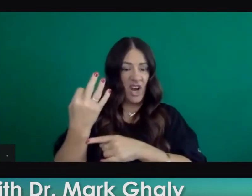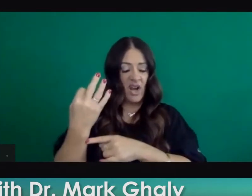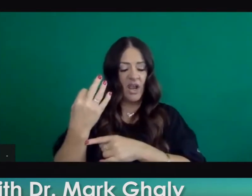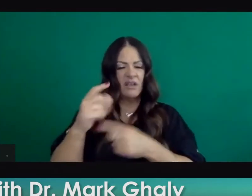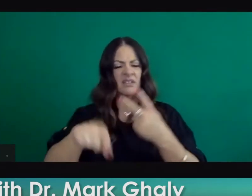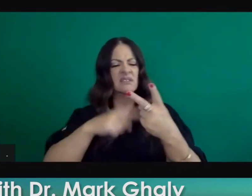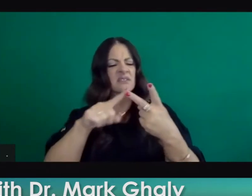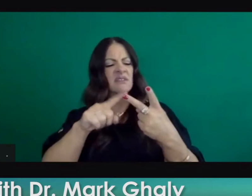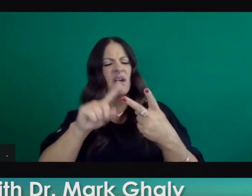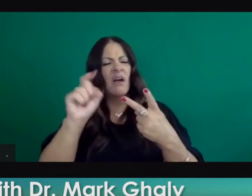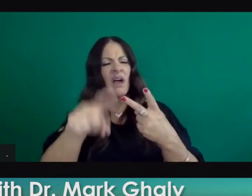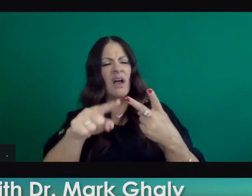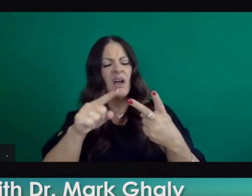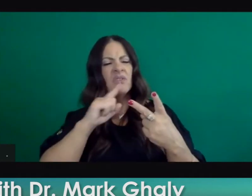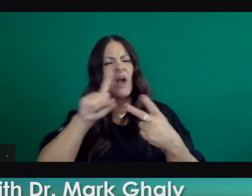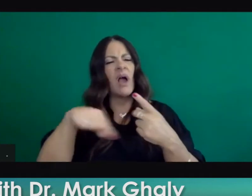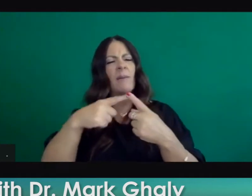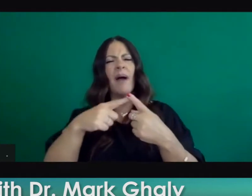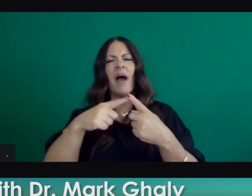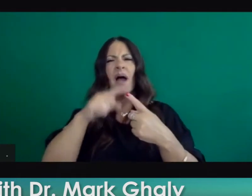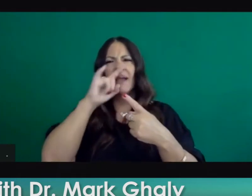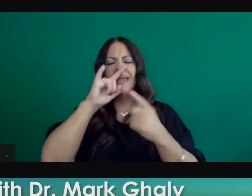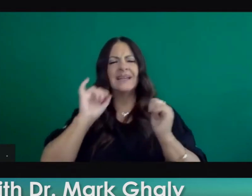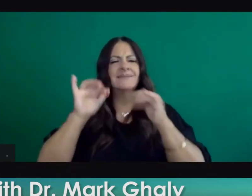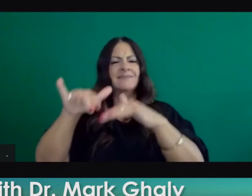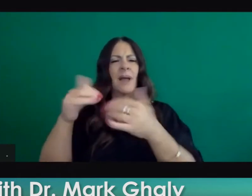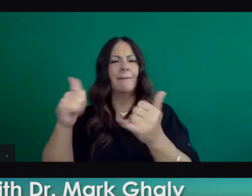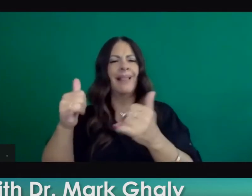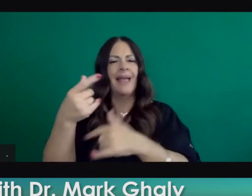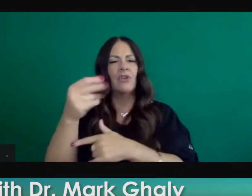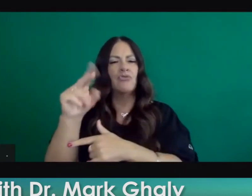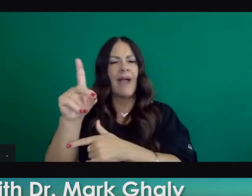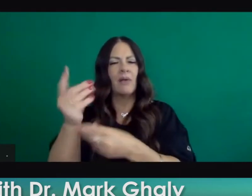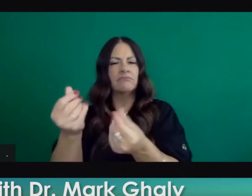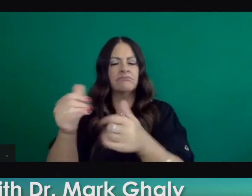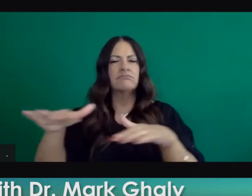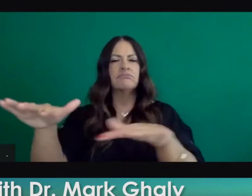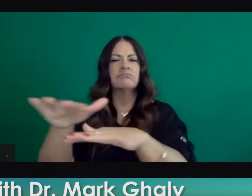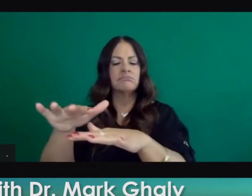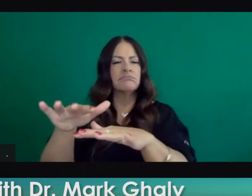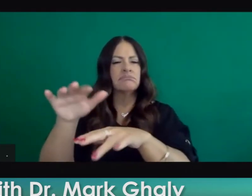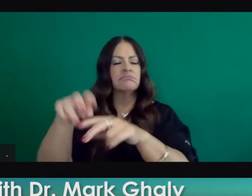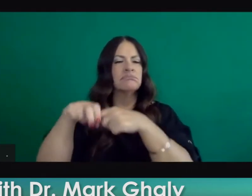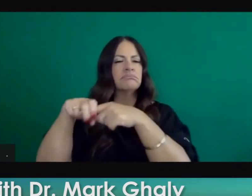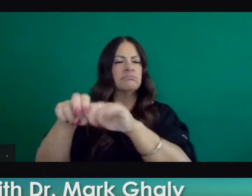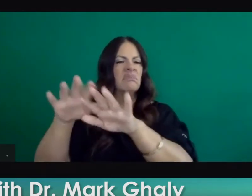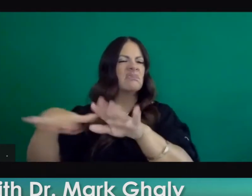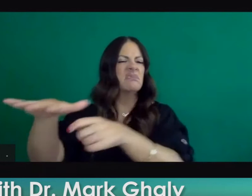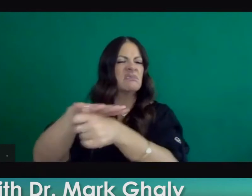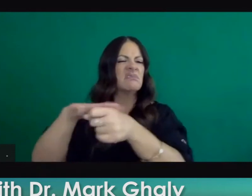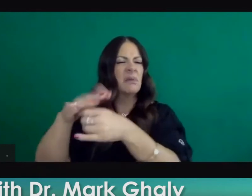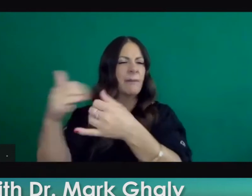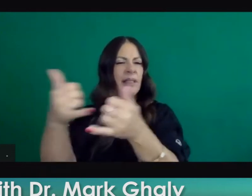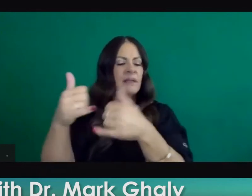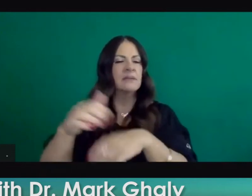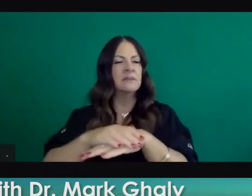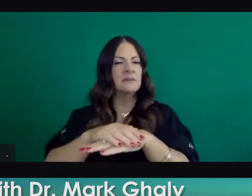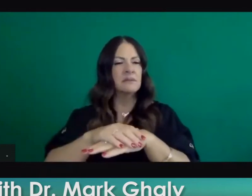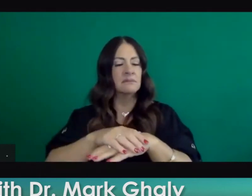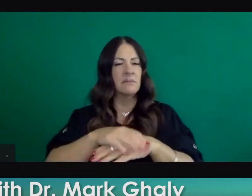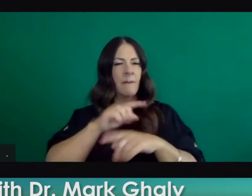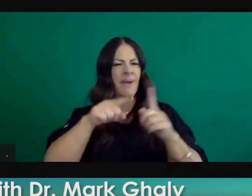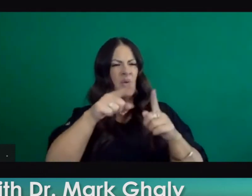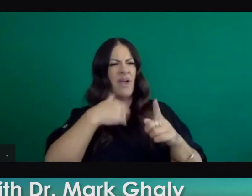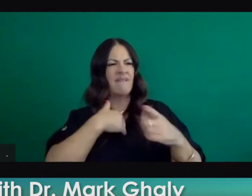playgrounds, if you could talk about how the procedure works, the implementation, does this require new amended health